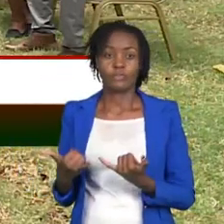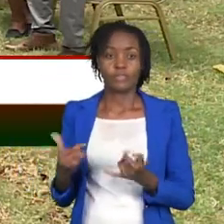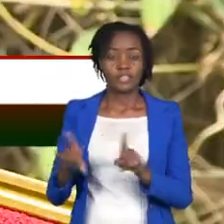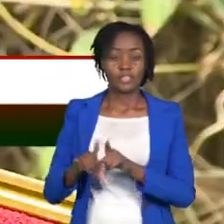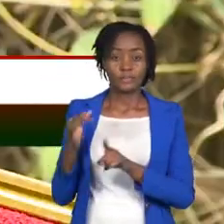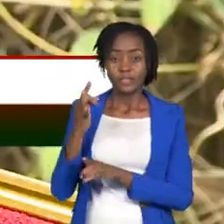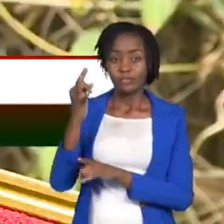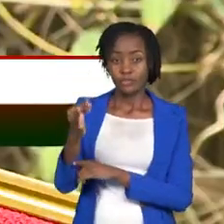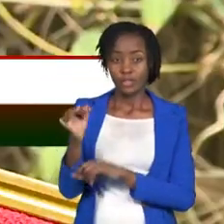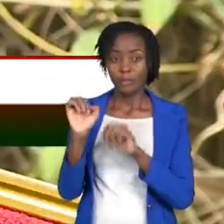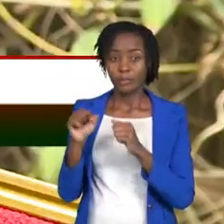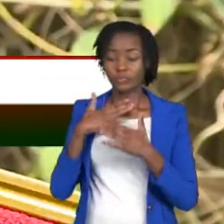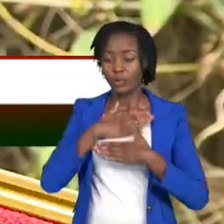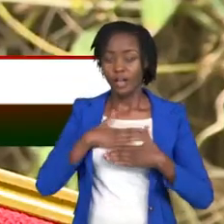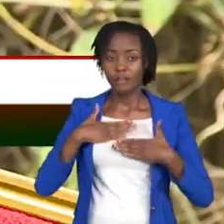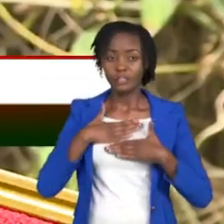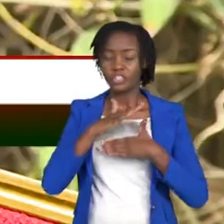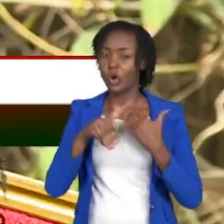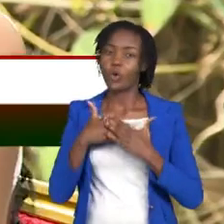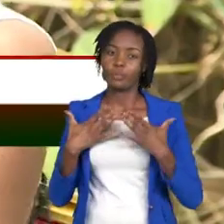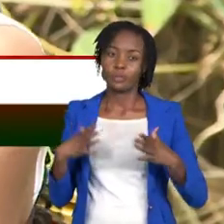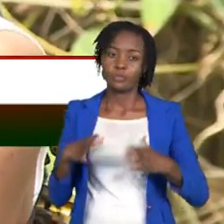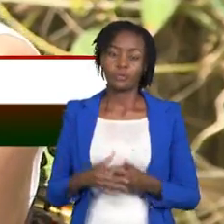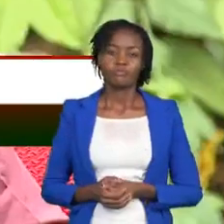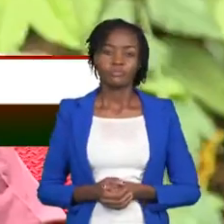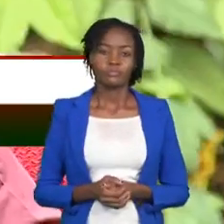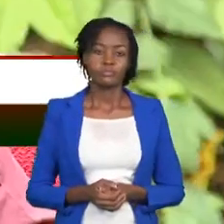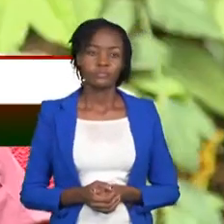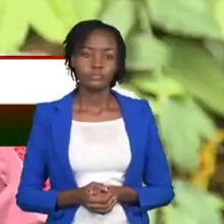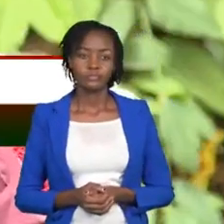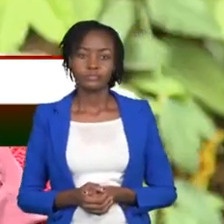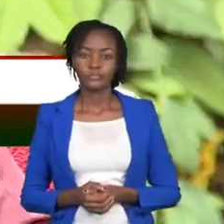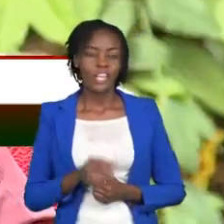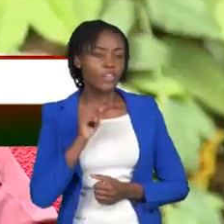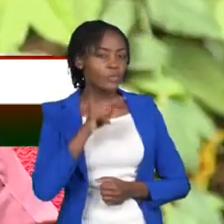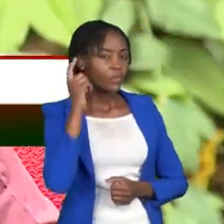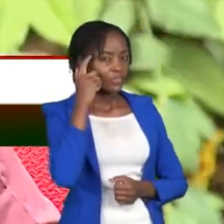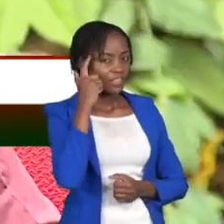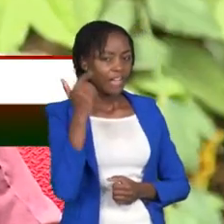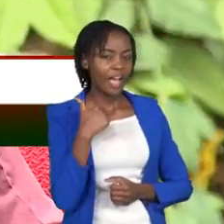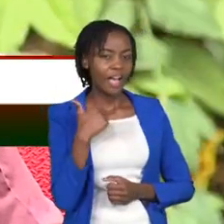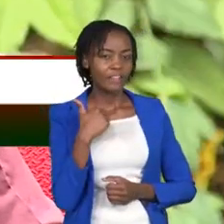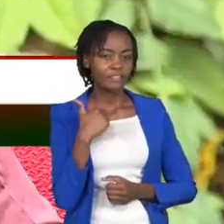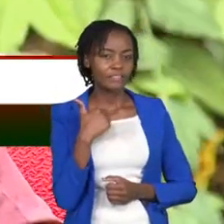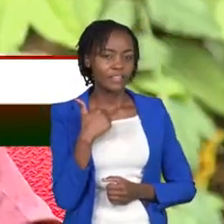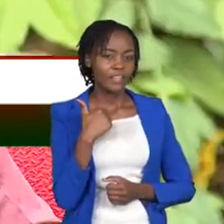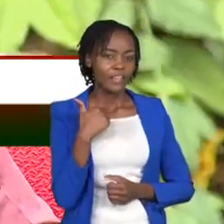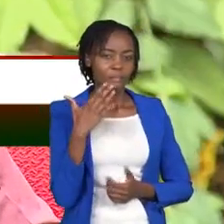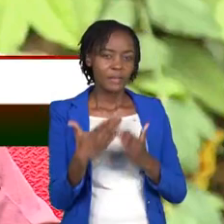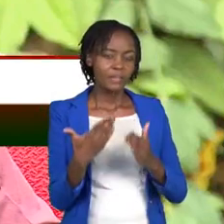the near future, we'll get to appreciate everyone. Yeah. And just to ask, do you think there's an age tag to who a hero